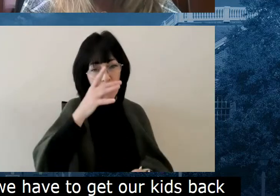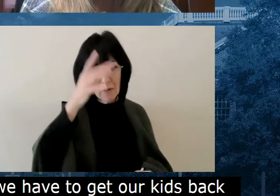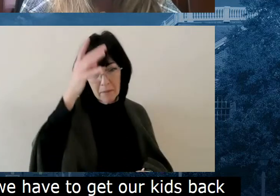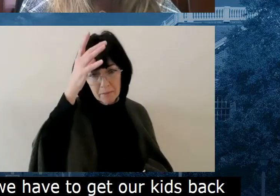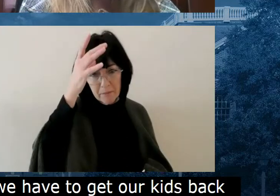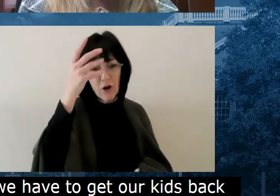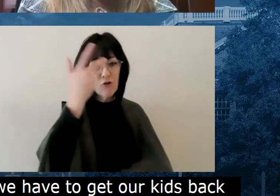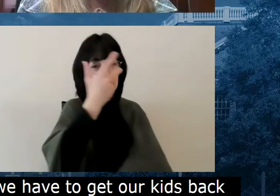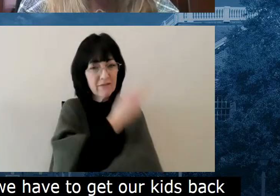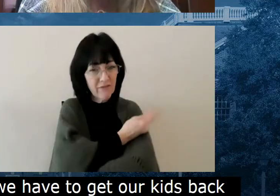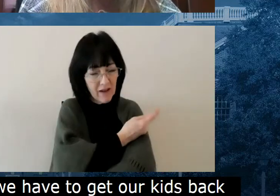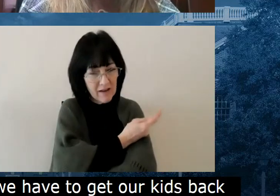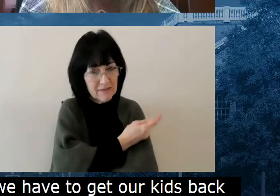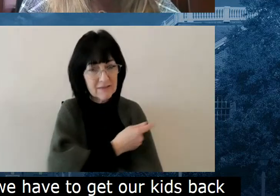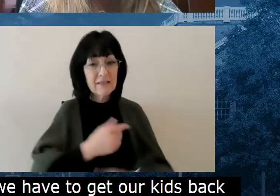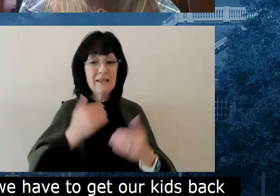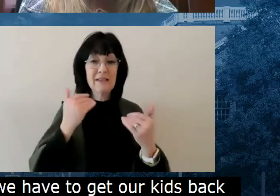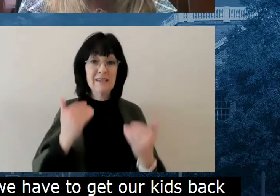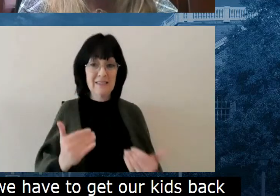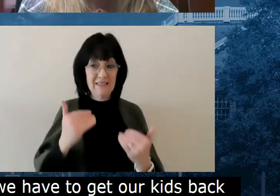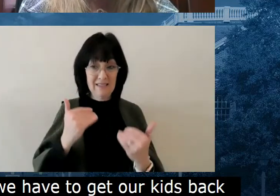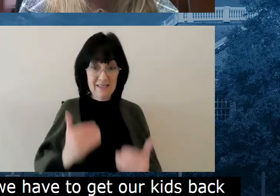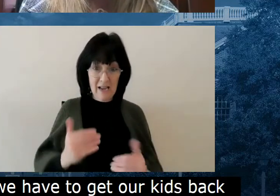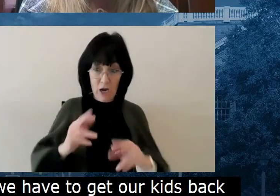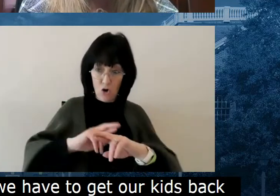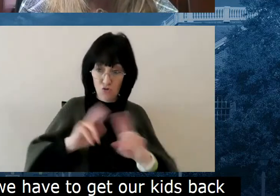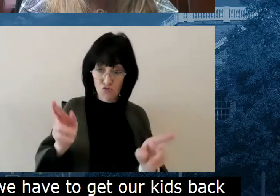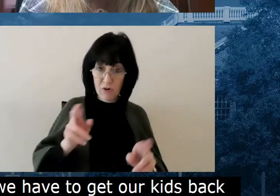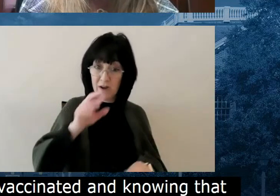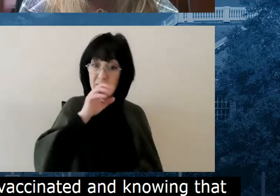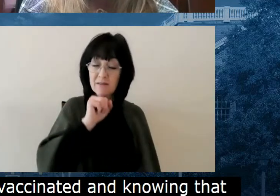be available for all 12 and up